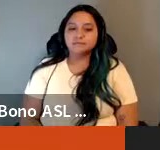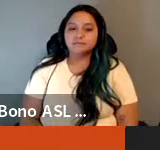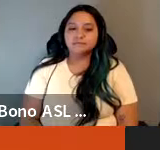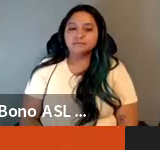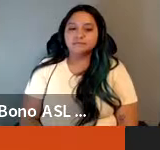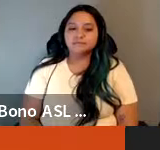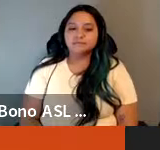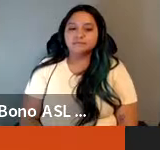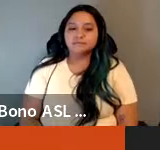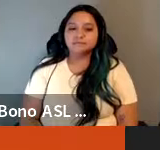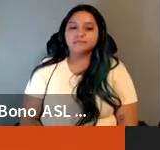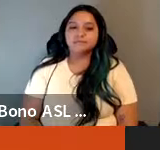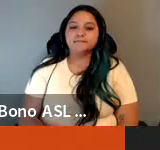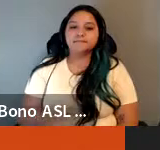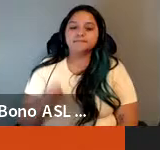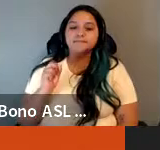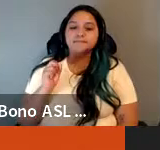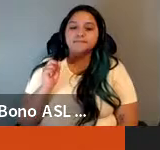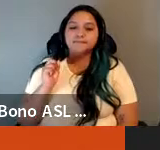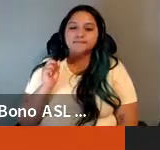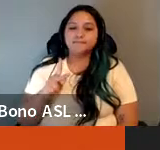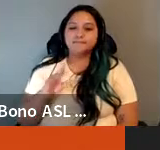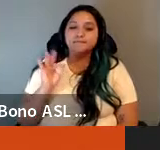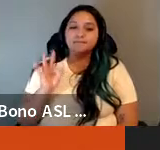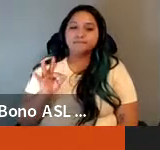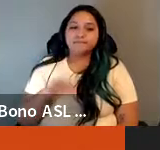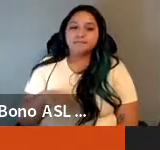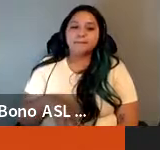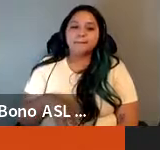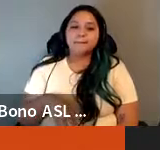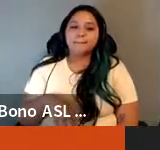All right, we're going to